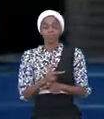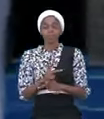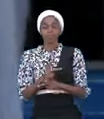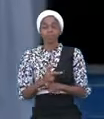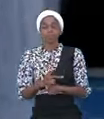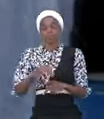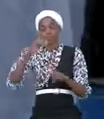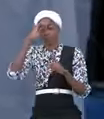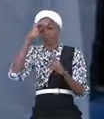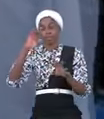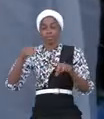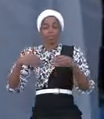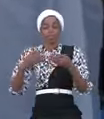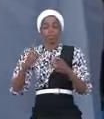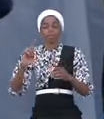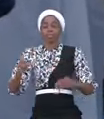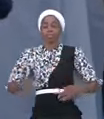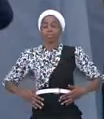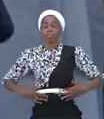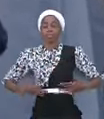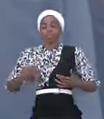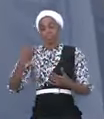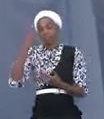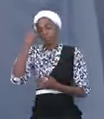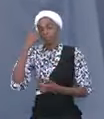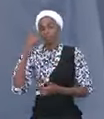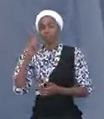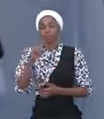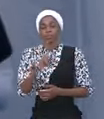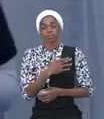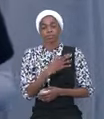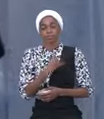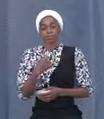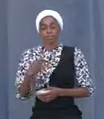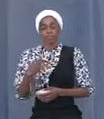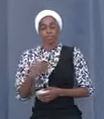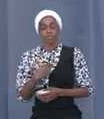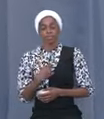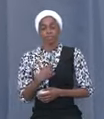He gave his life for you and me.